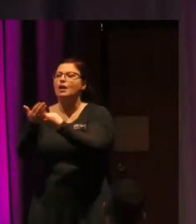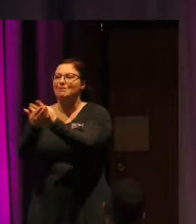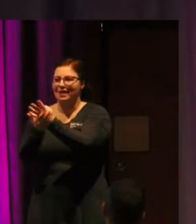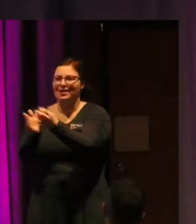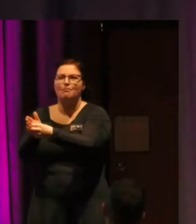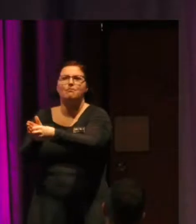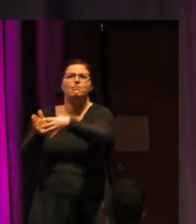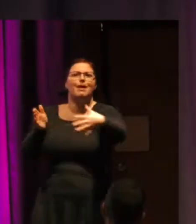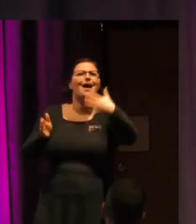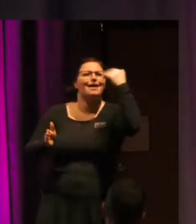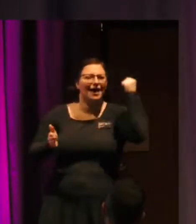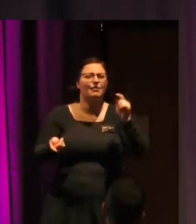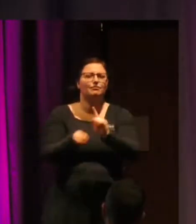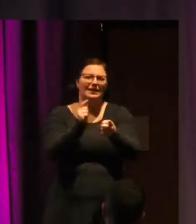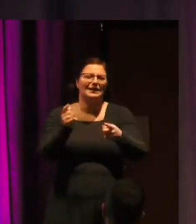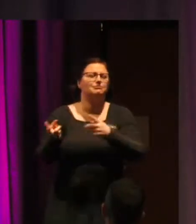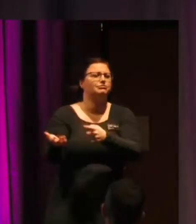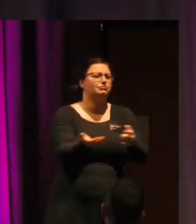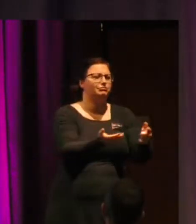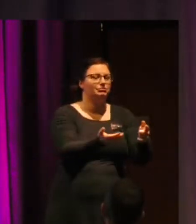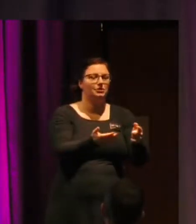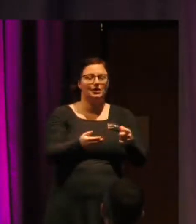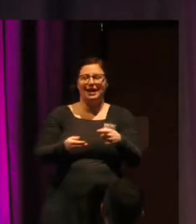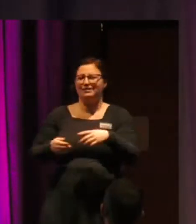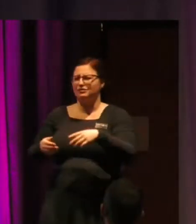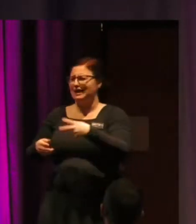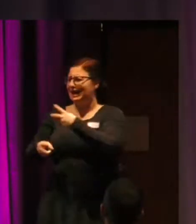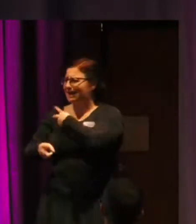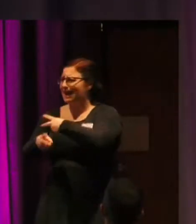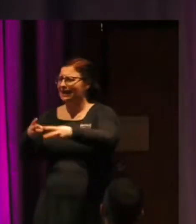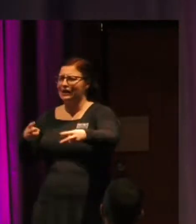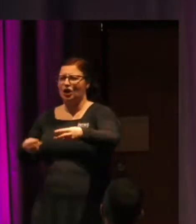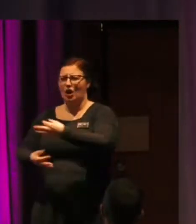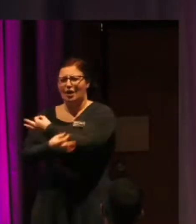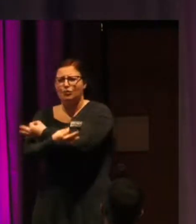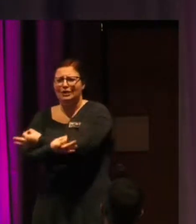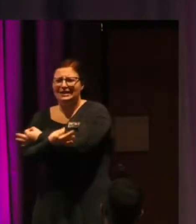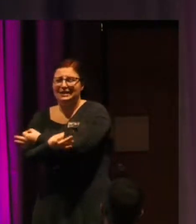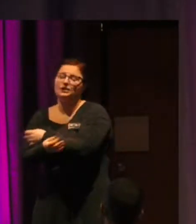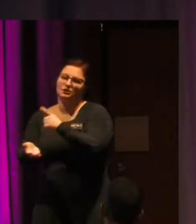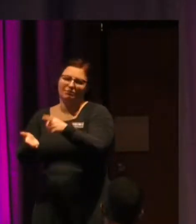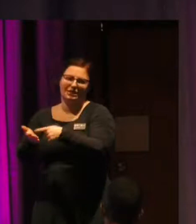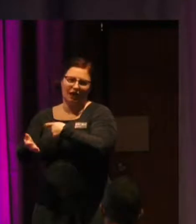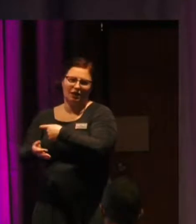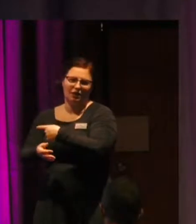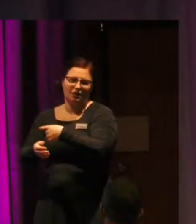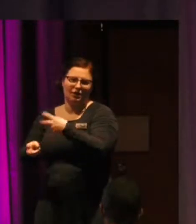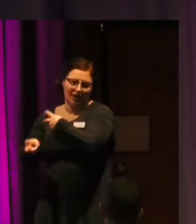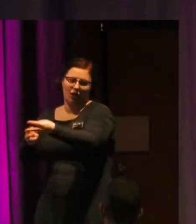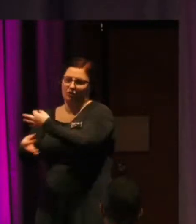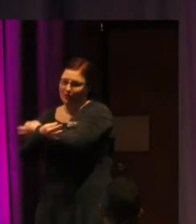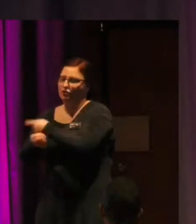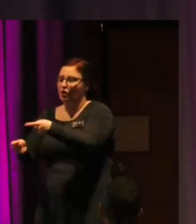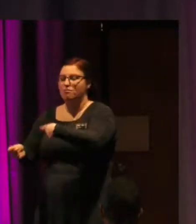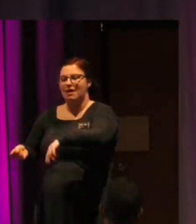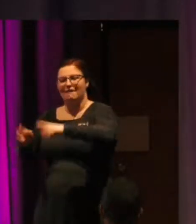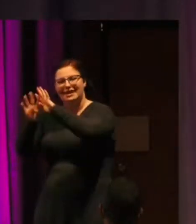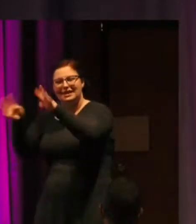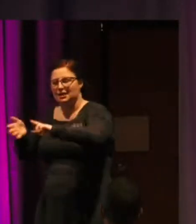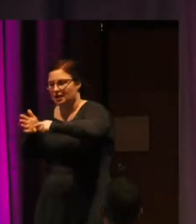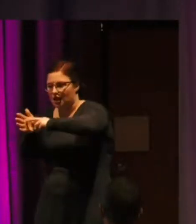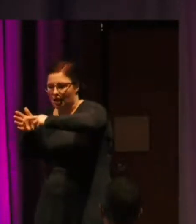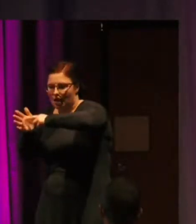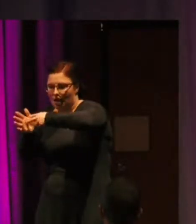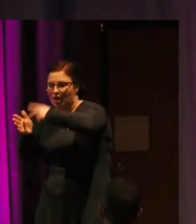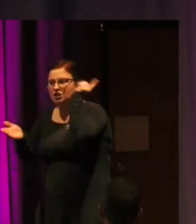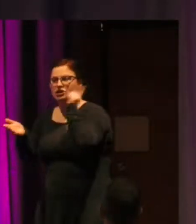happen, how radical Buddhists in particular have organized and strategized online to be able